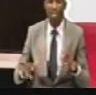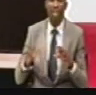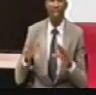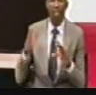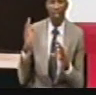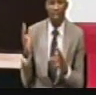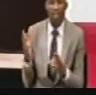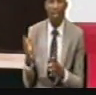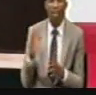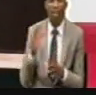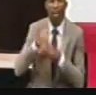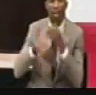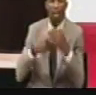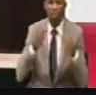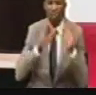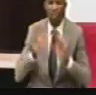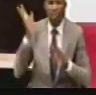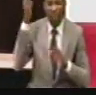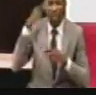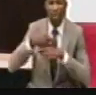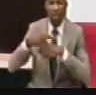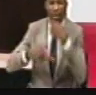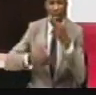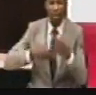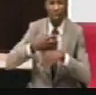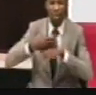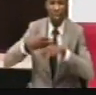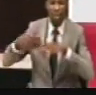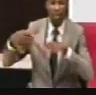away. He shall be my